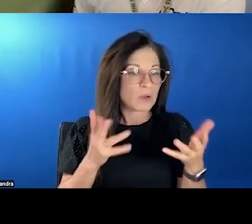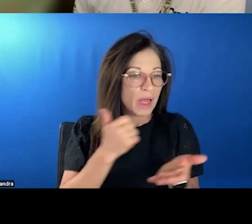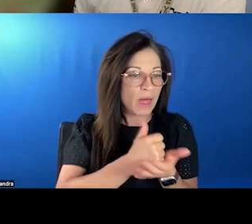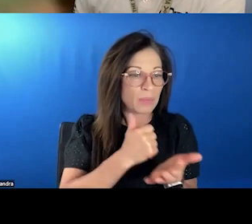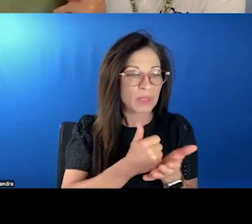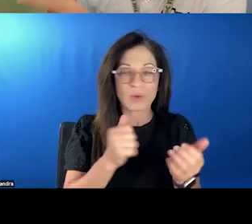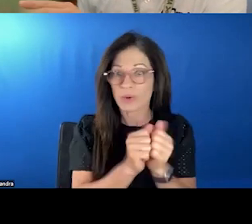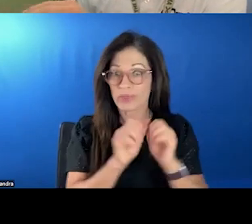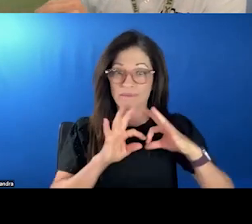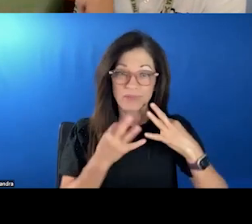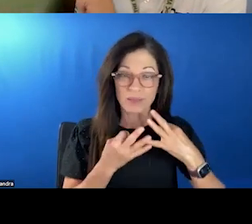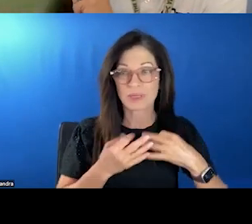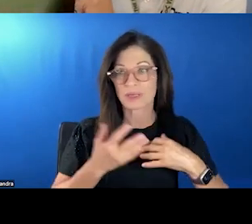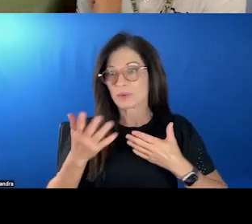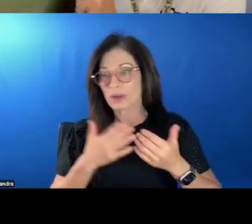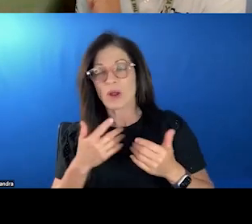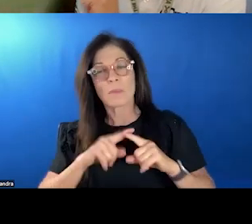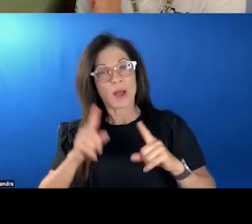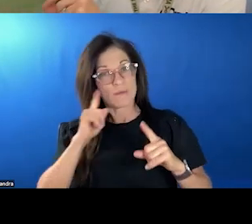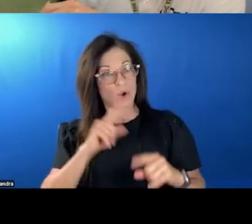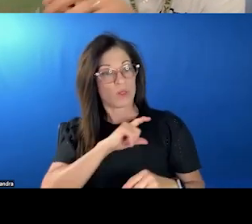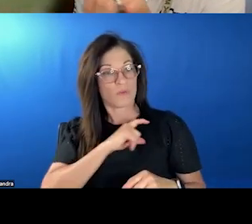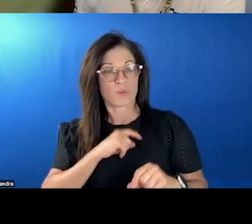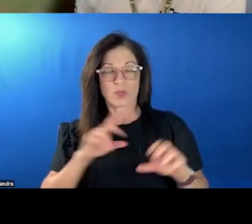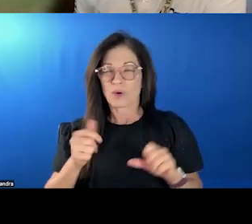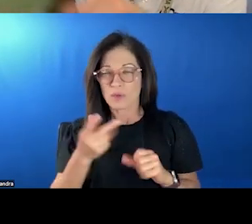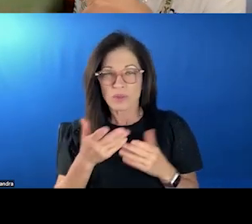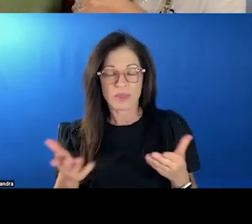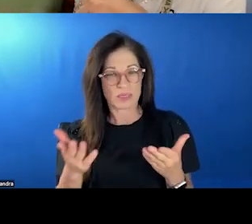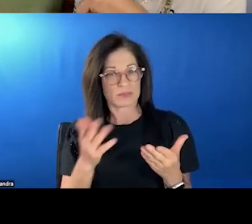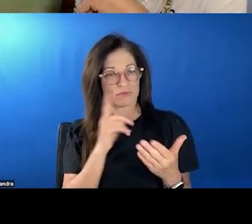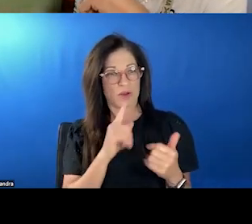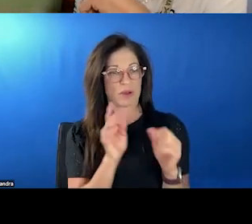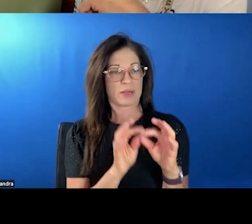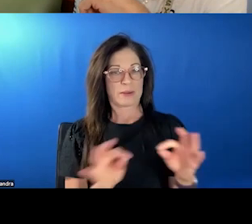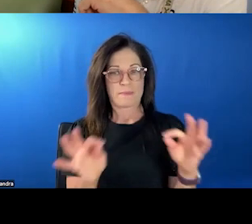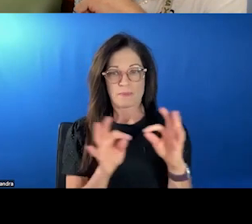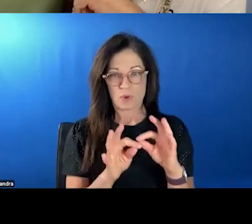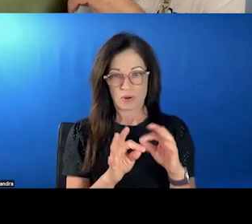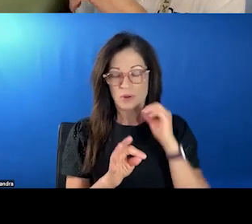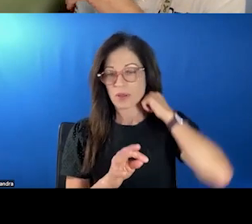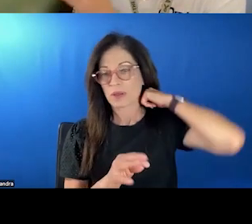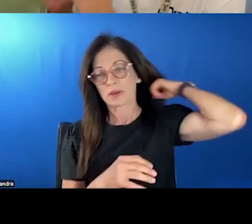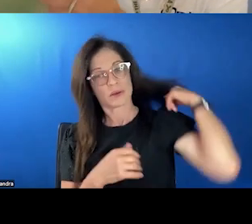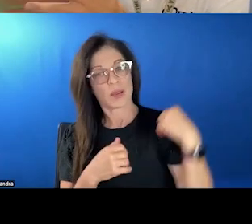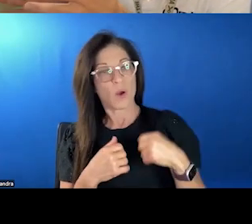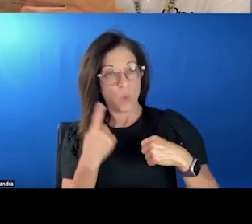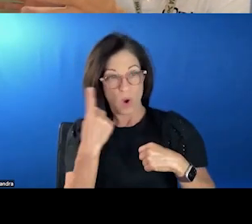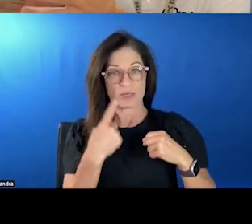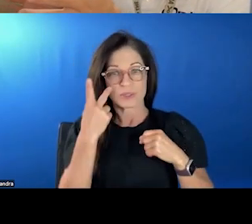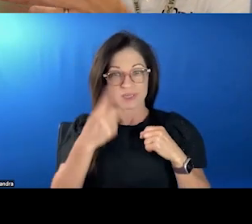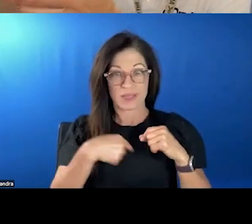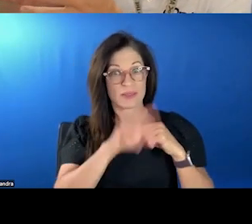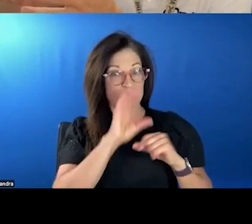law enforcement, we do a couple things in particular that are very purposeful, one of which is portrayed in this image. So we